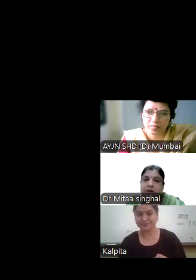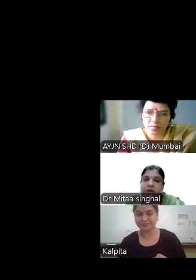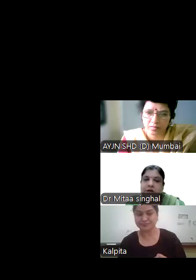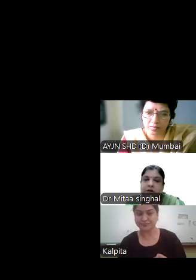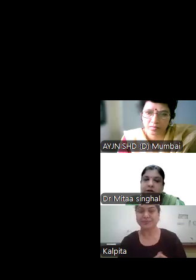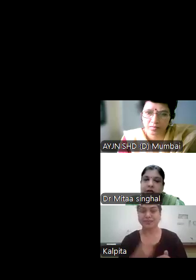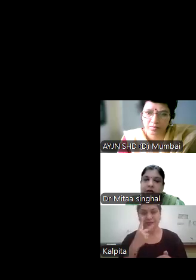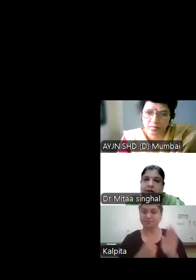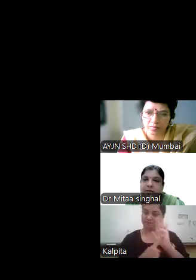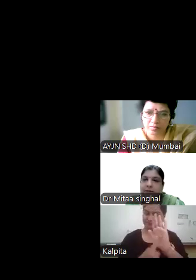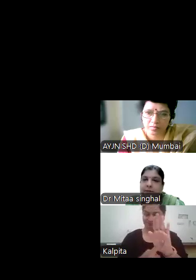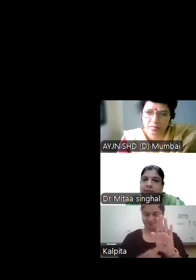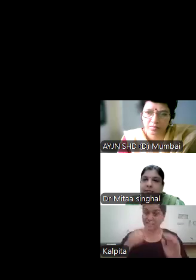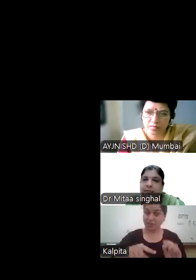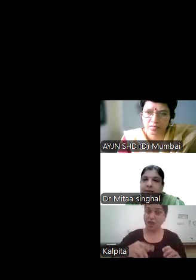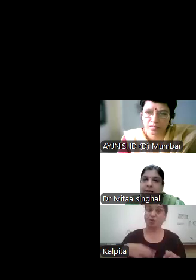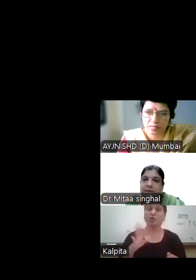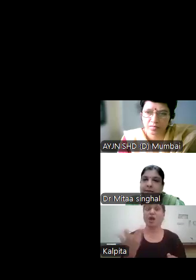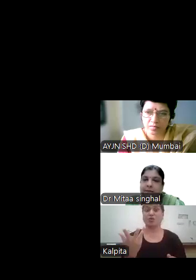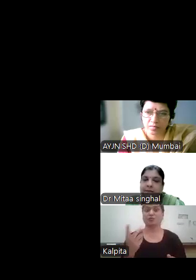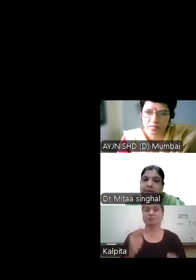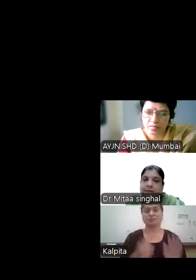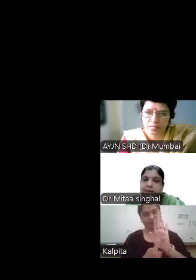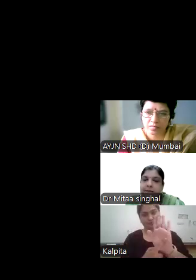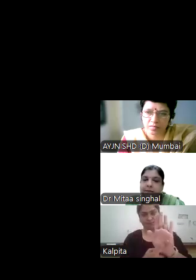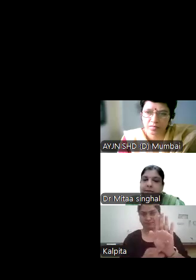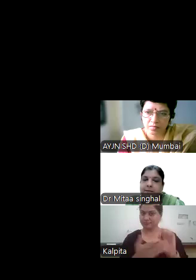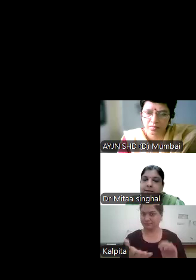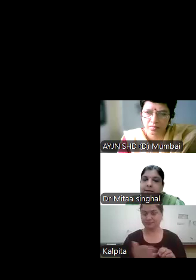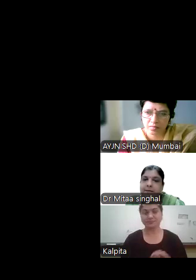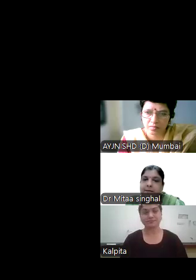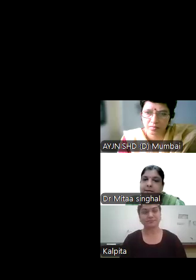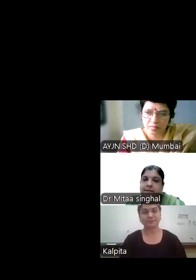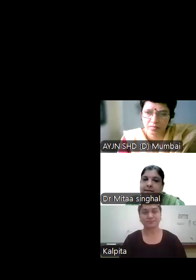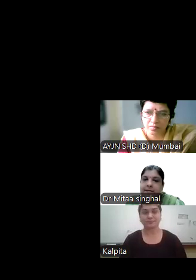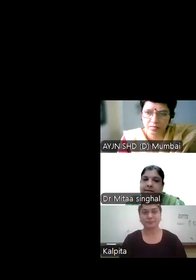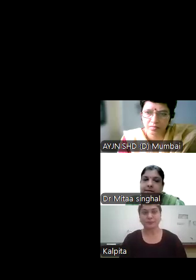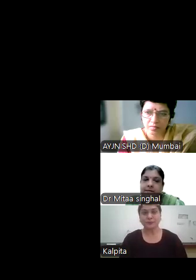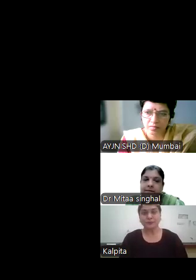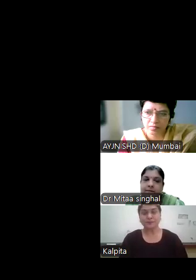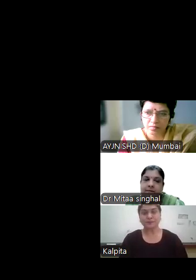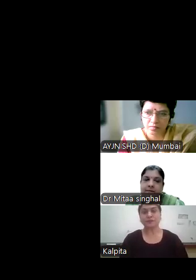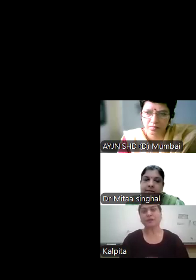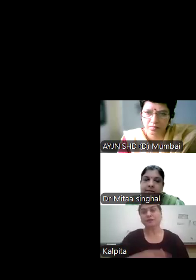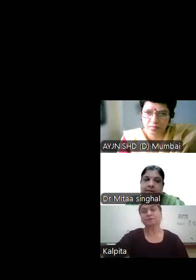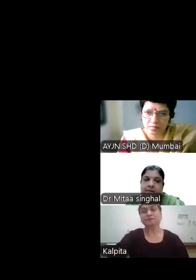saw in the child.